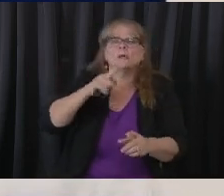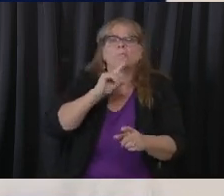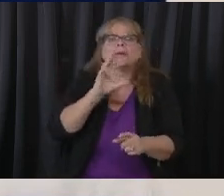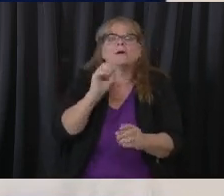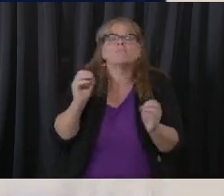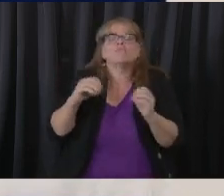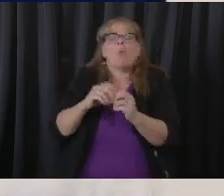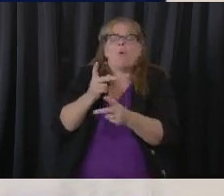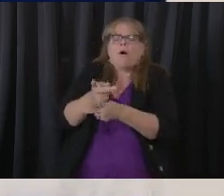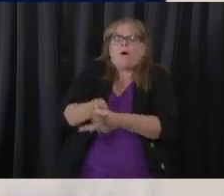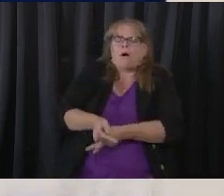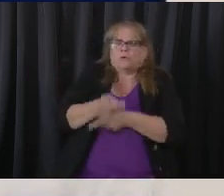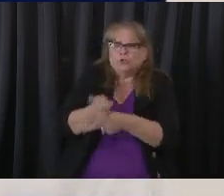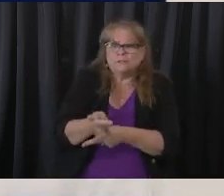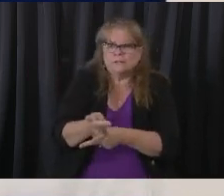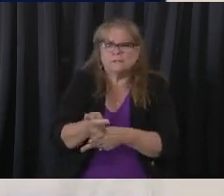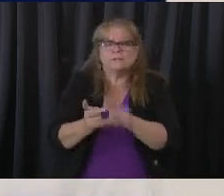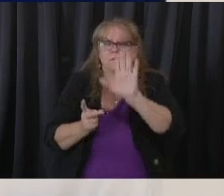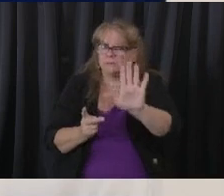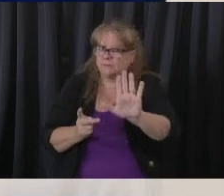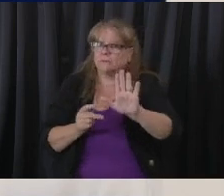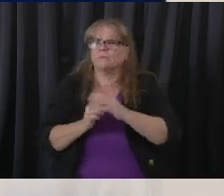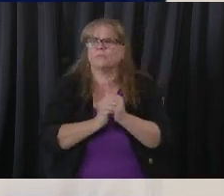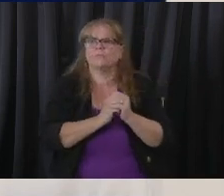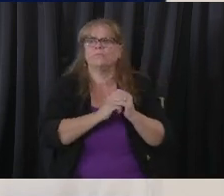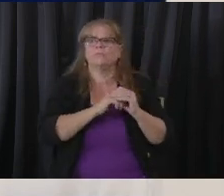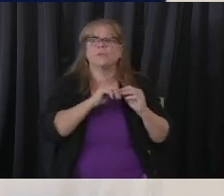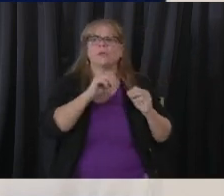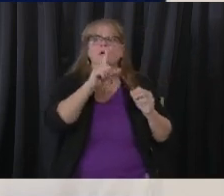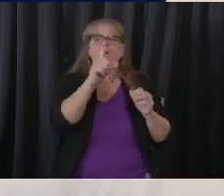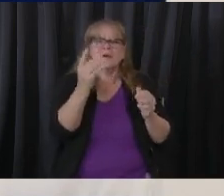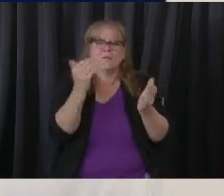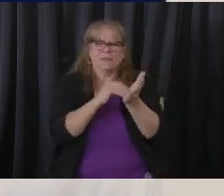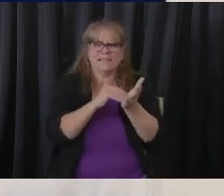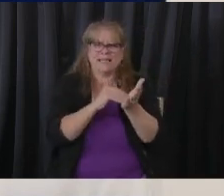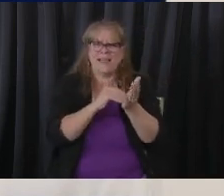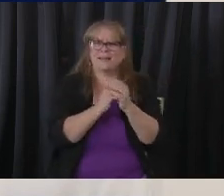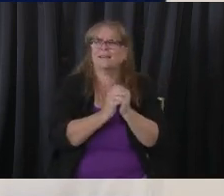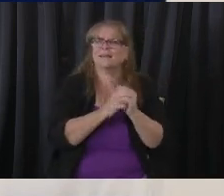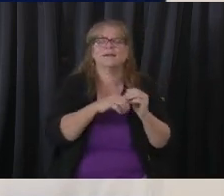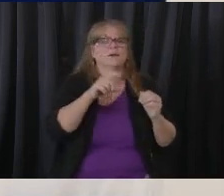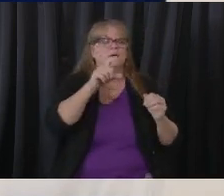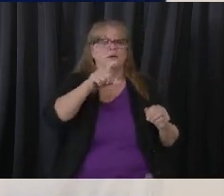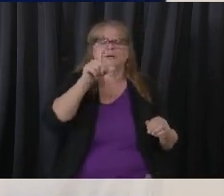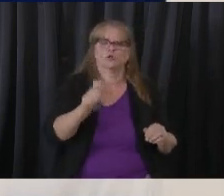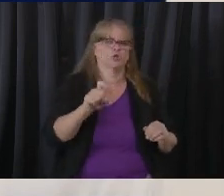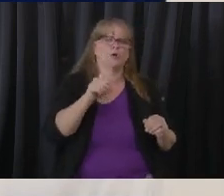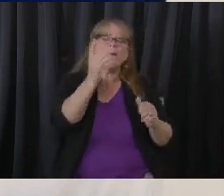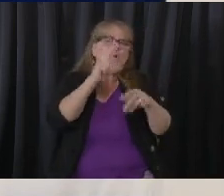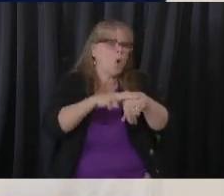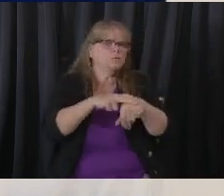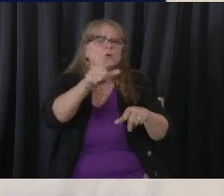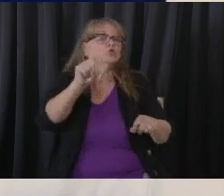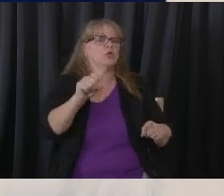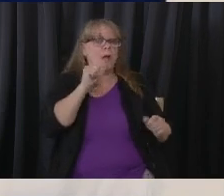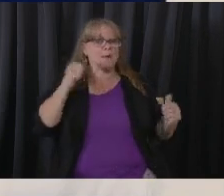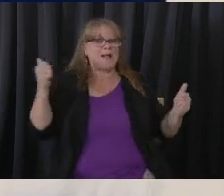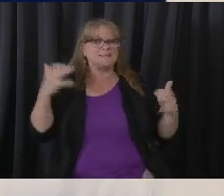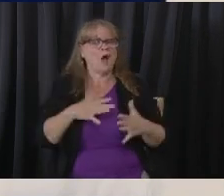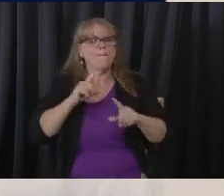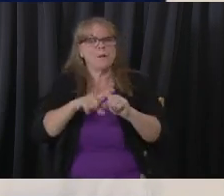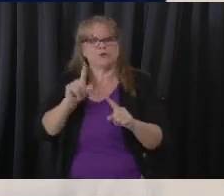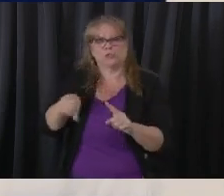of that. Of course, it's not a time for fear, but it doesn't mean you throw your mask off, have large groups, and get people